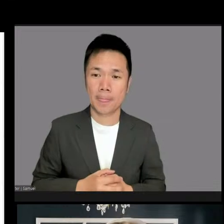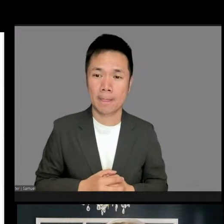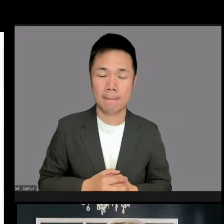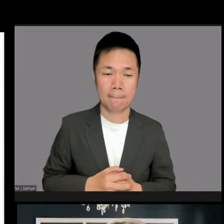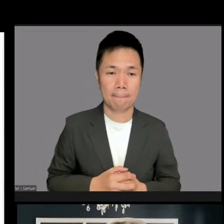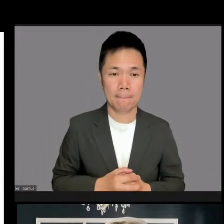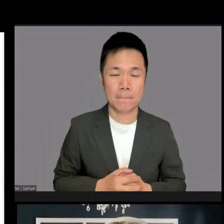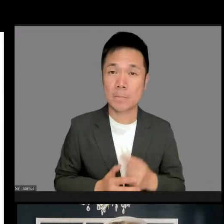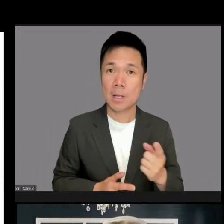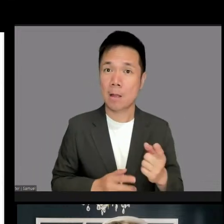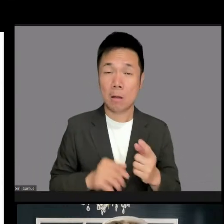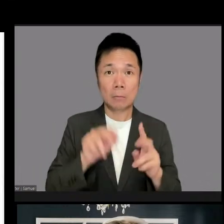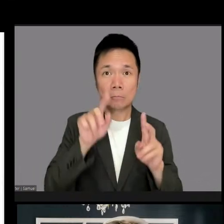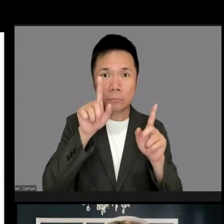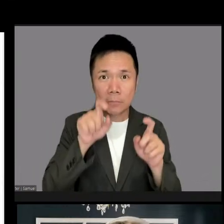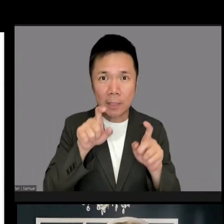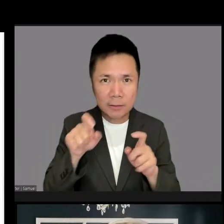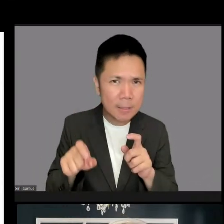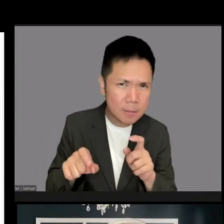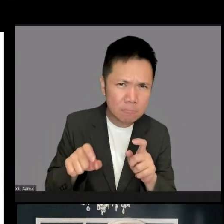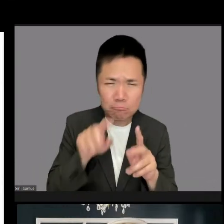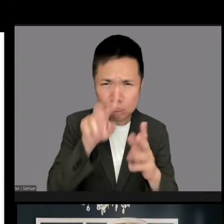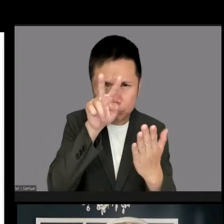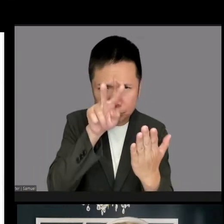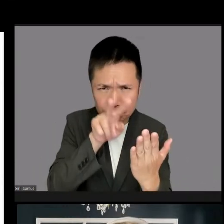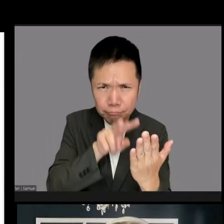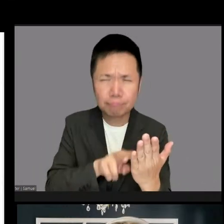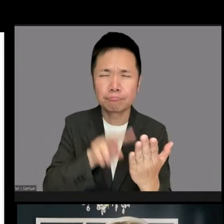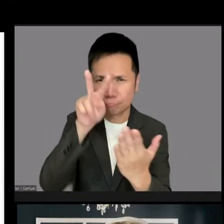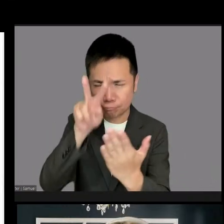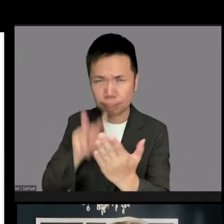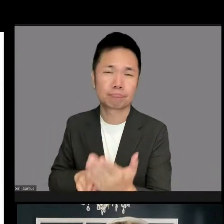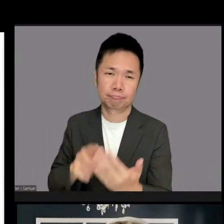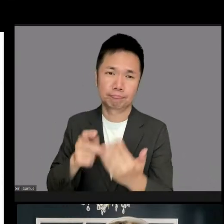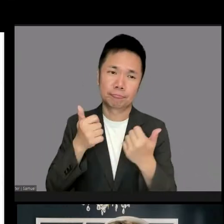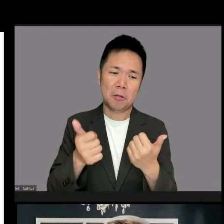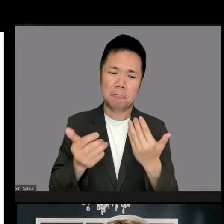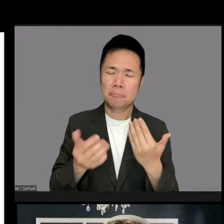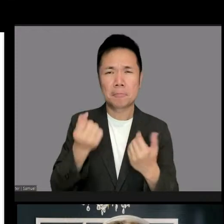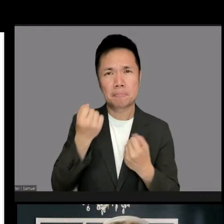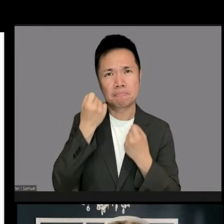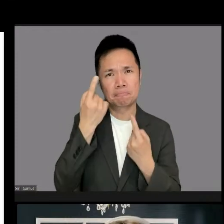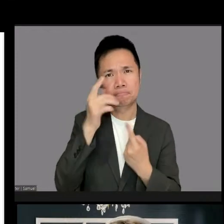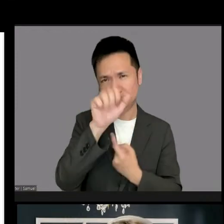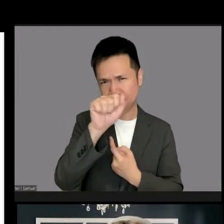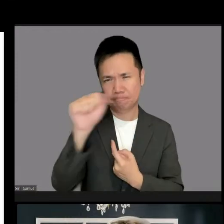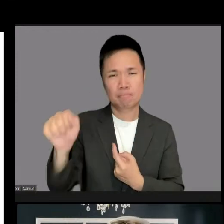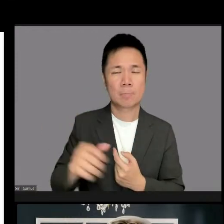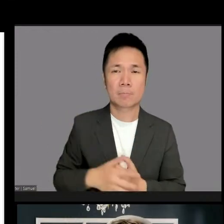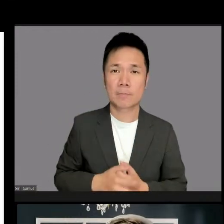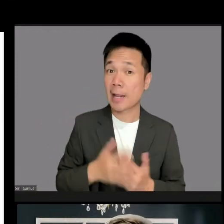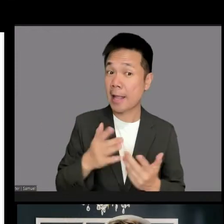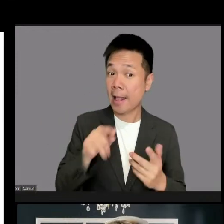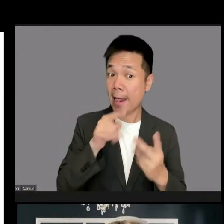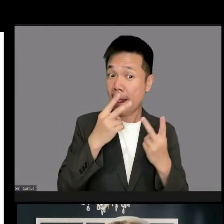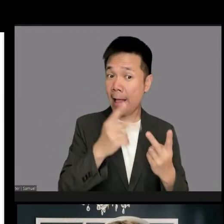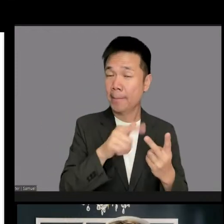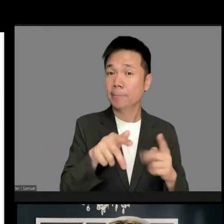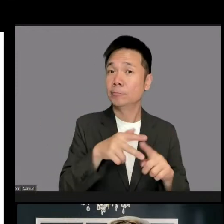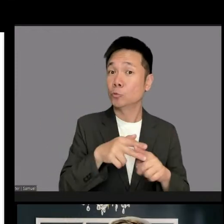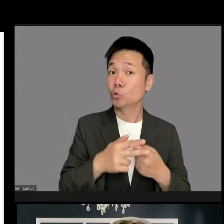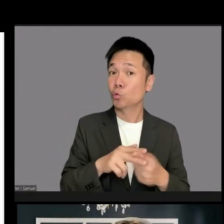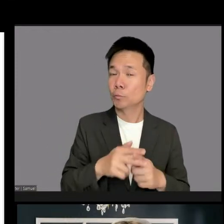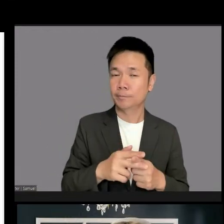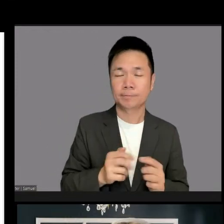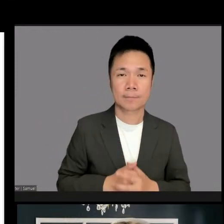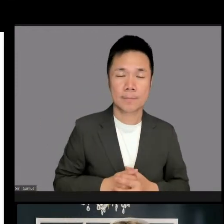for the reading level on your website. And you can, utilize tools that you'll see at the end of this presentation, for